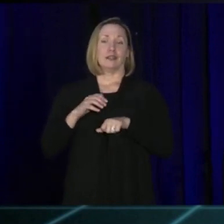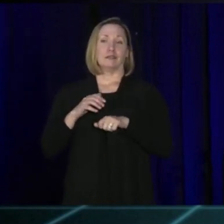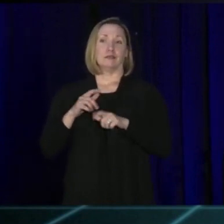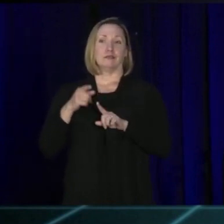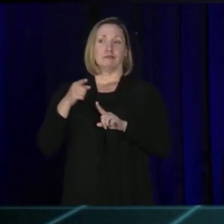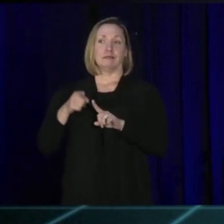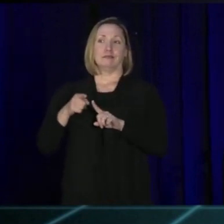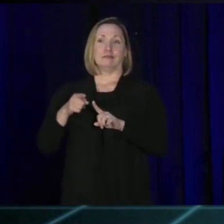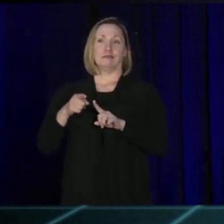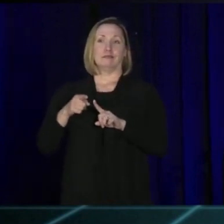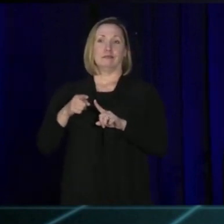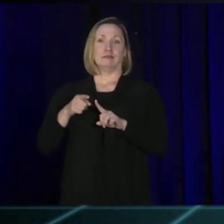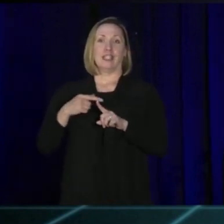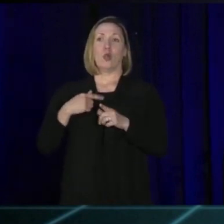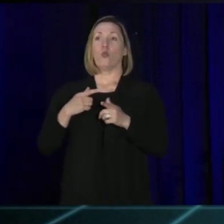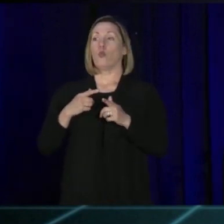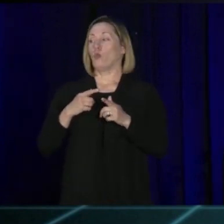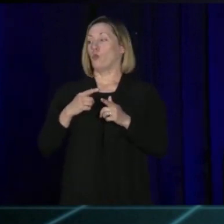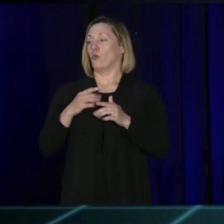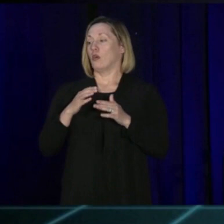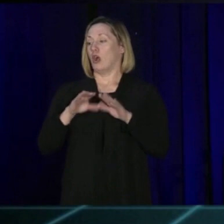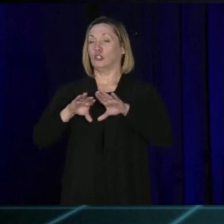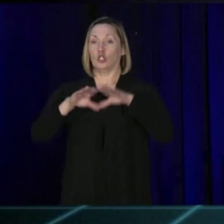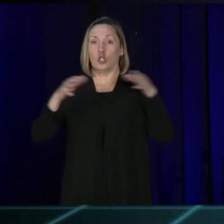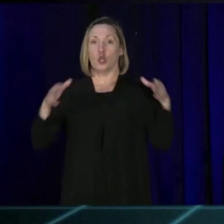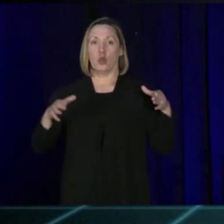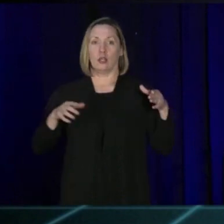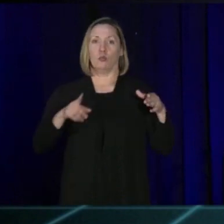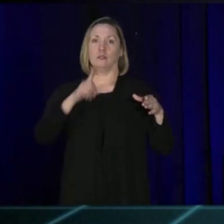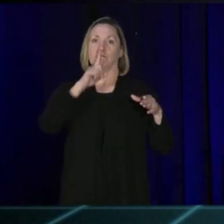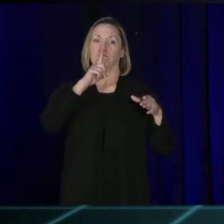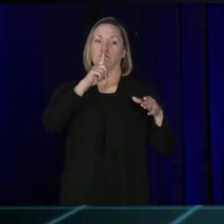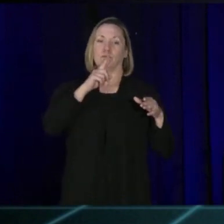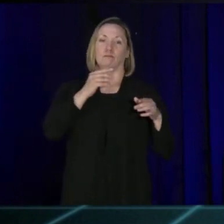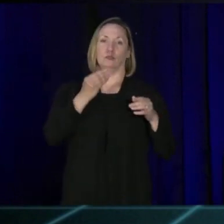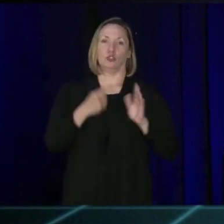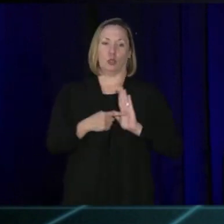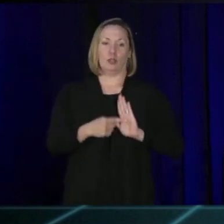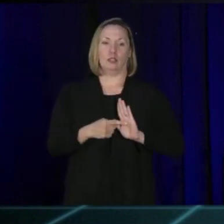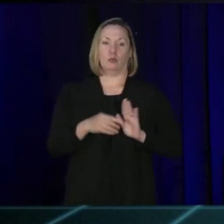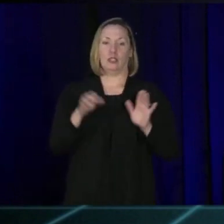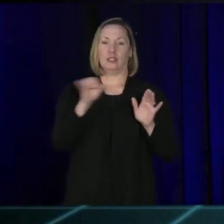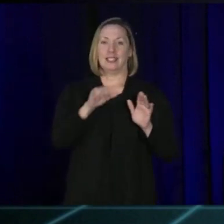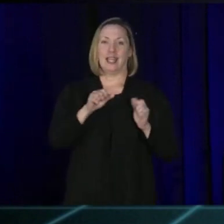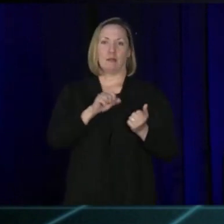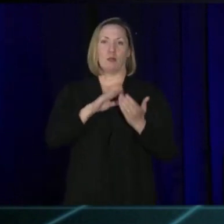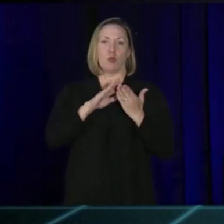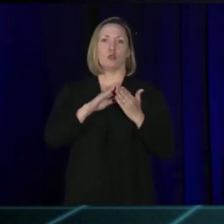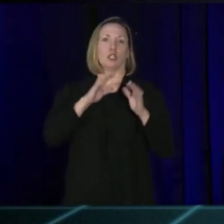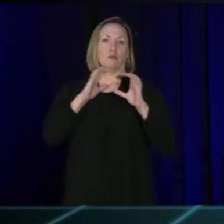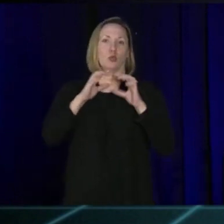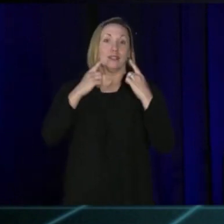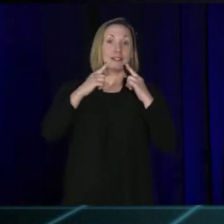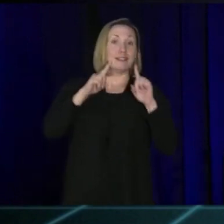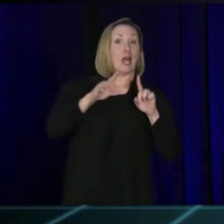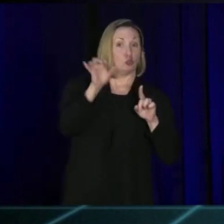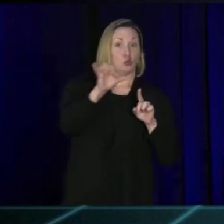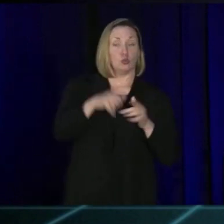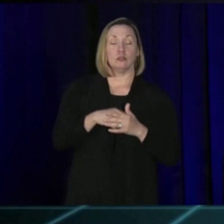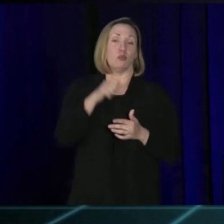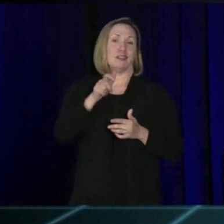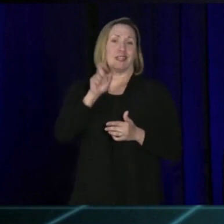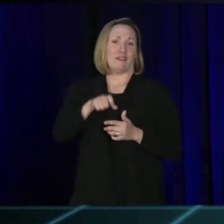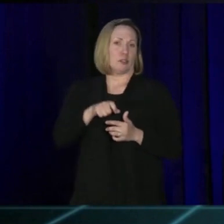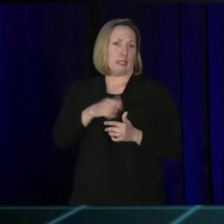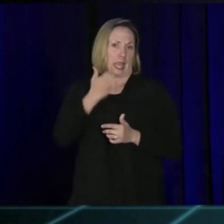that will, under the hood, set it implicitly for us. We can use the same approach to communicate success statuses as well, so it doesn't need to be errors